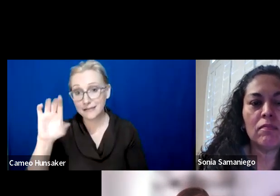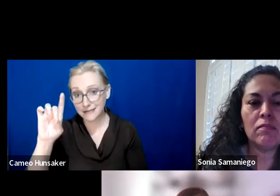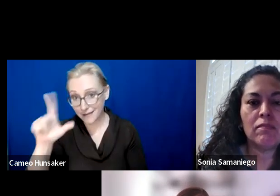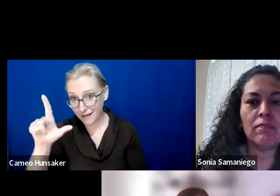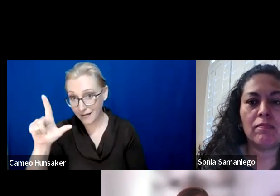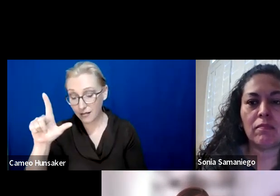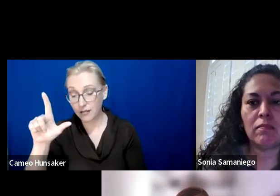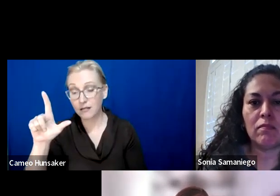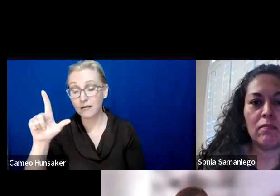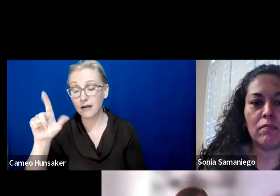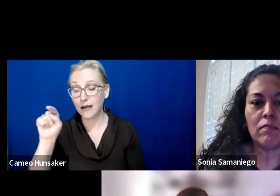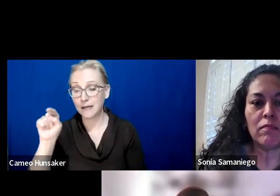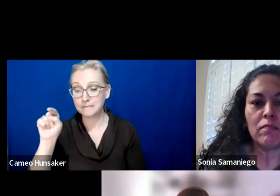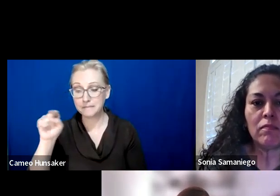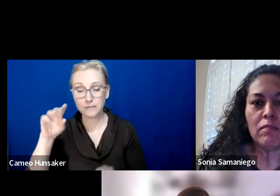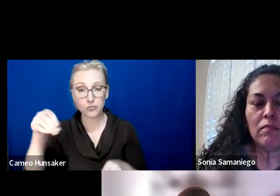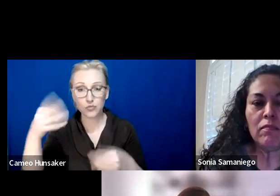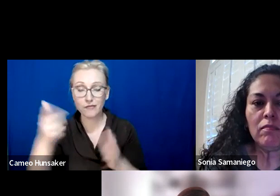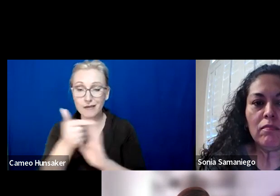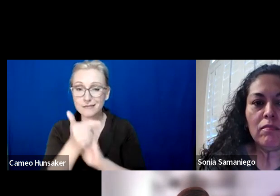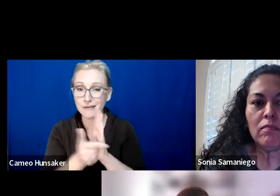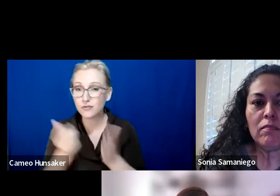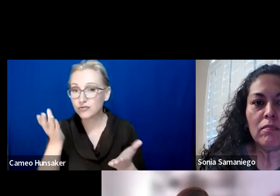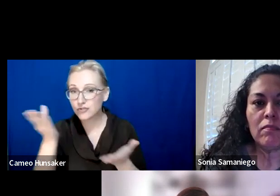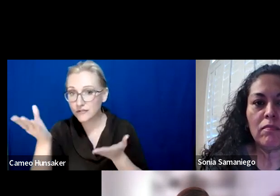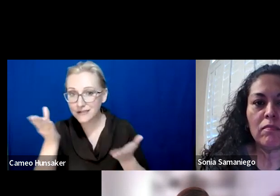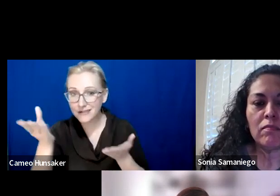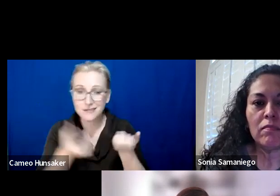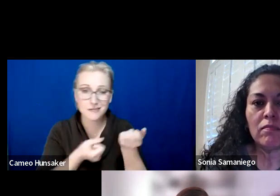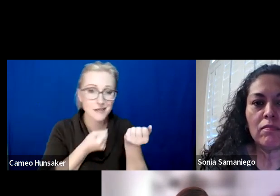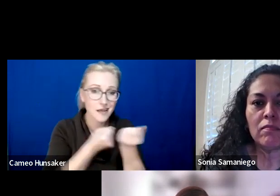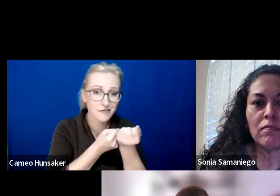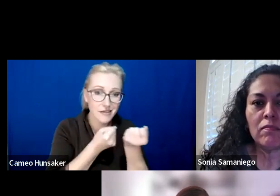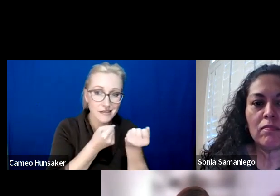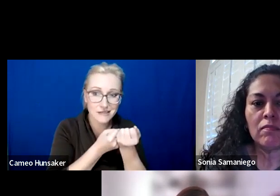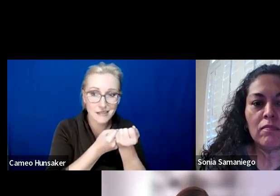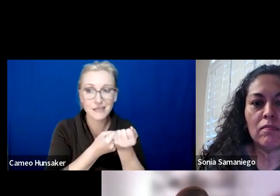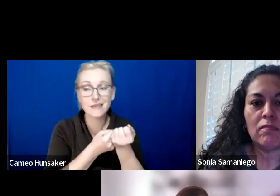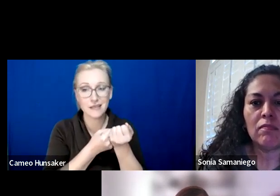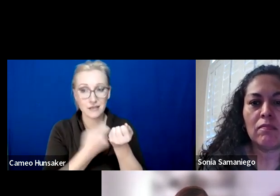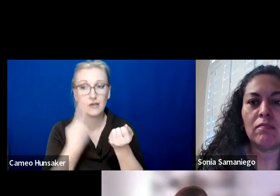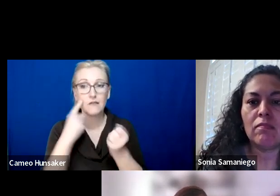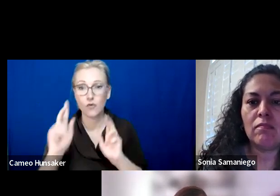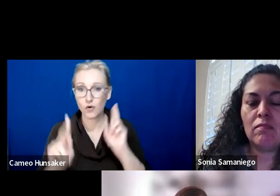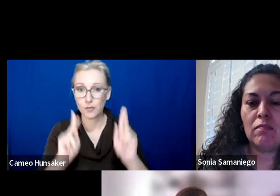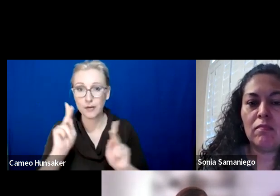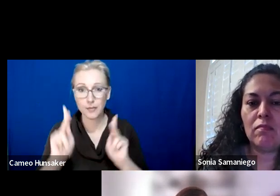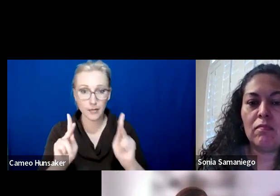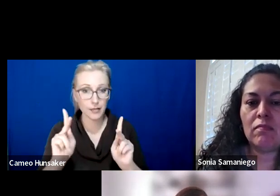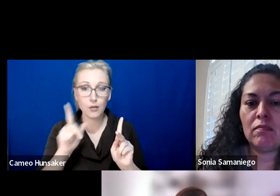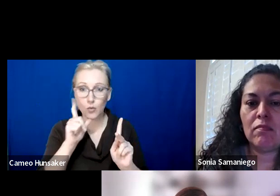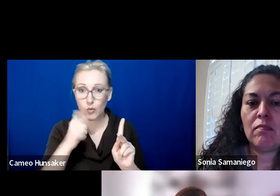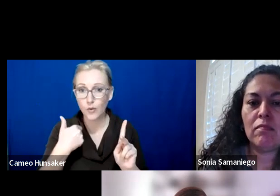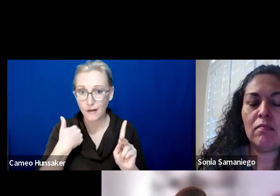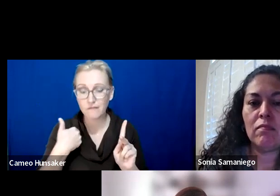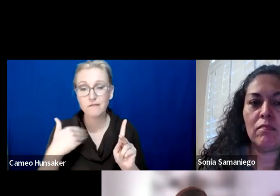Law provides legal services and advocacy support to people with disabilities in the